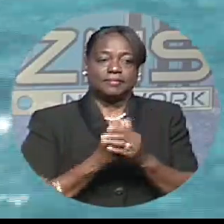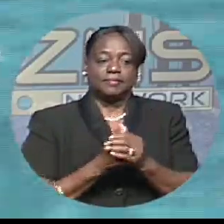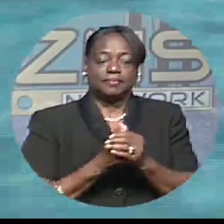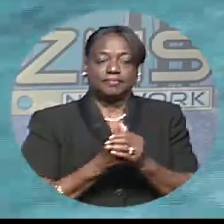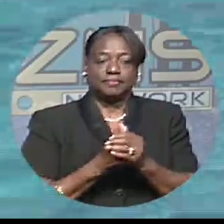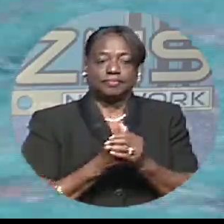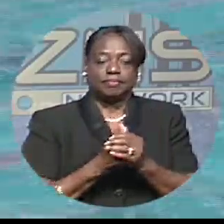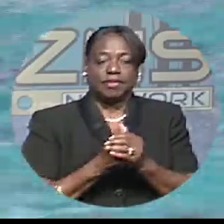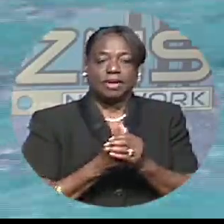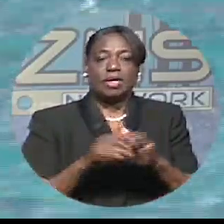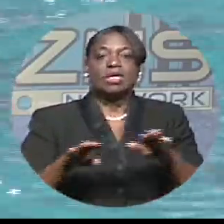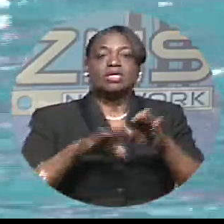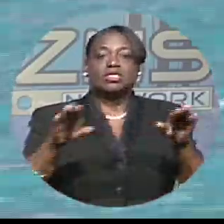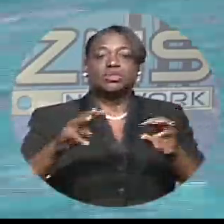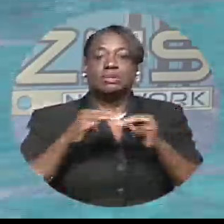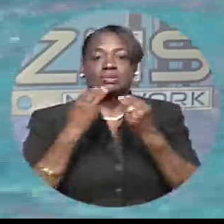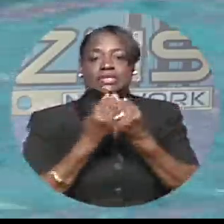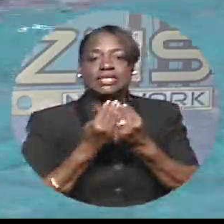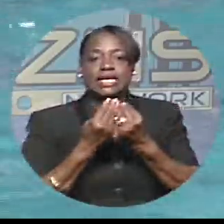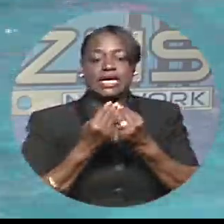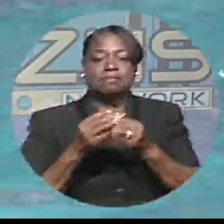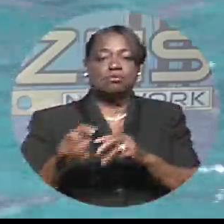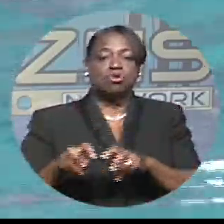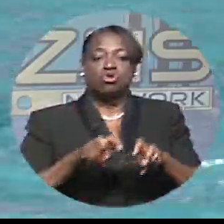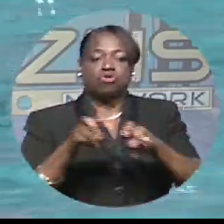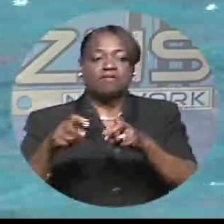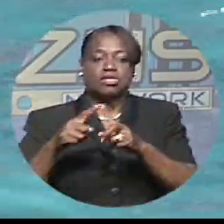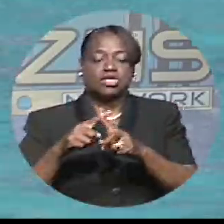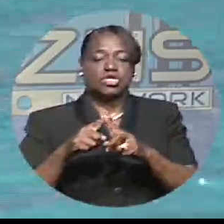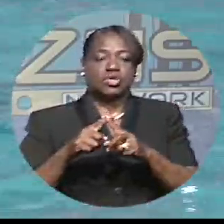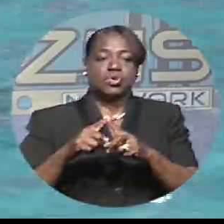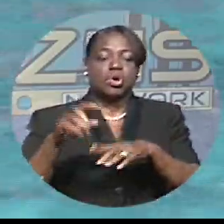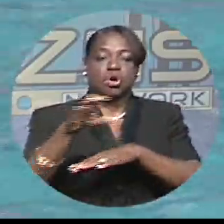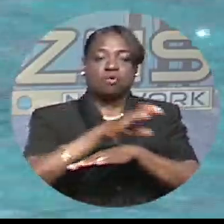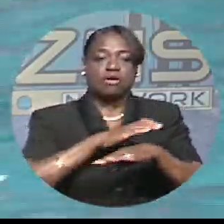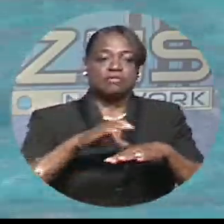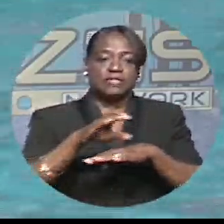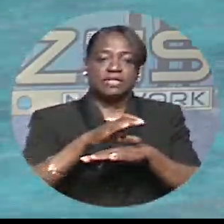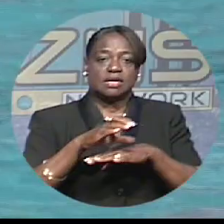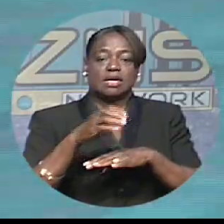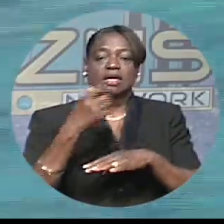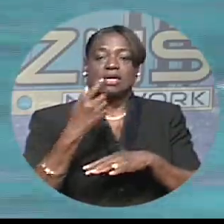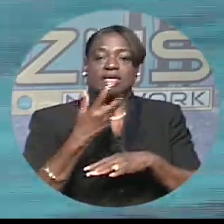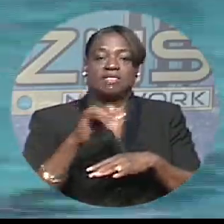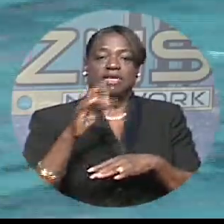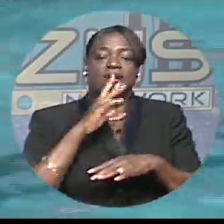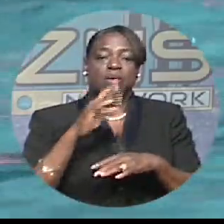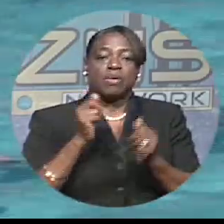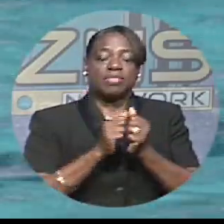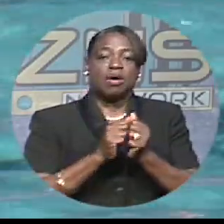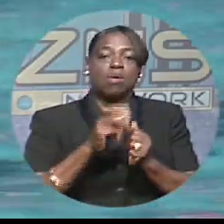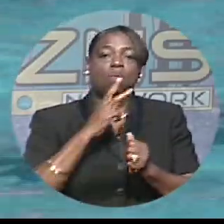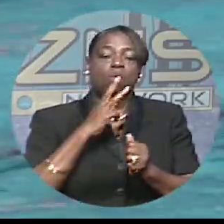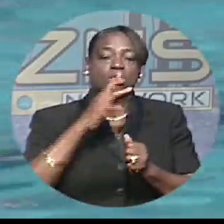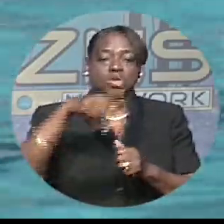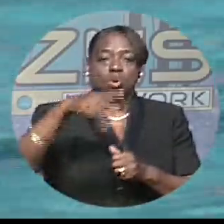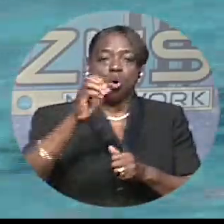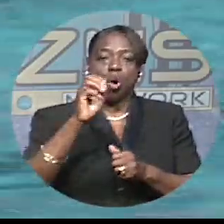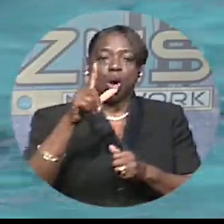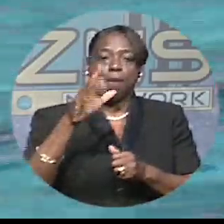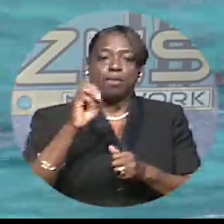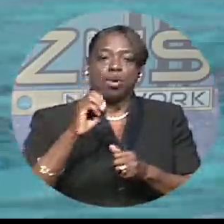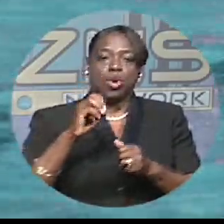Now, when our swim team travels to Carifta, they are usually accompanied by a water polo team, but that is not the case this time